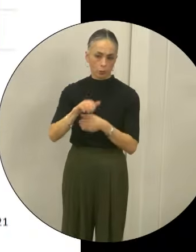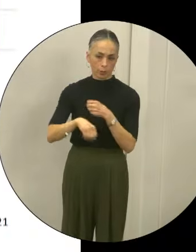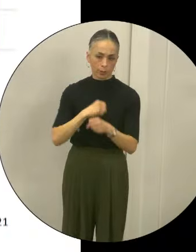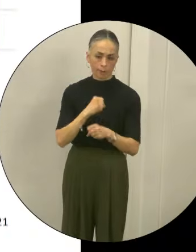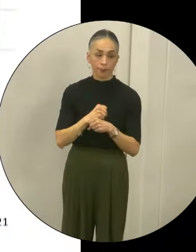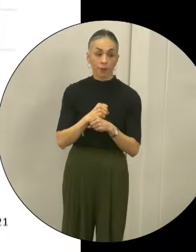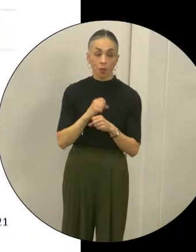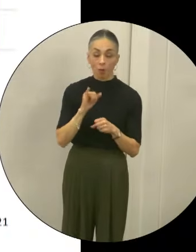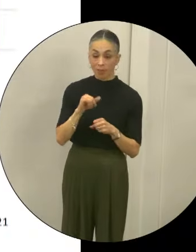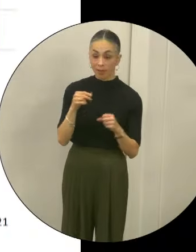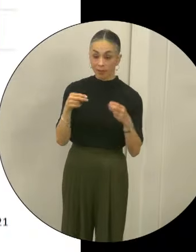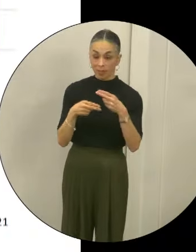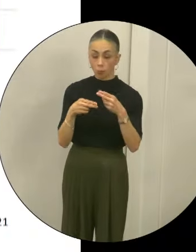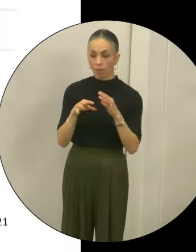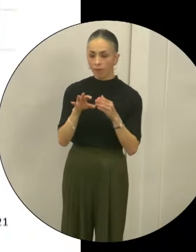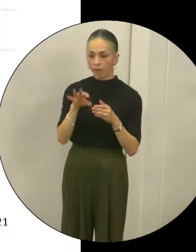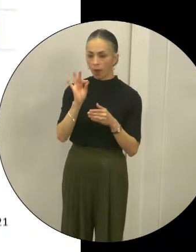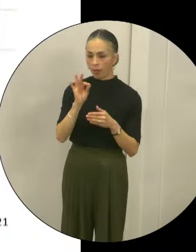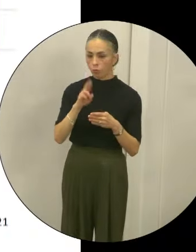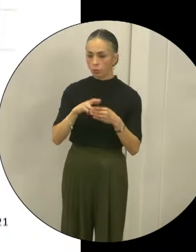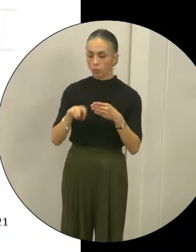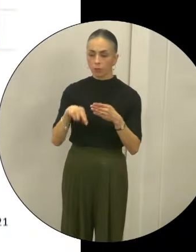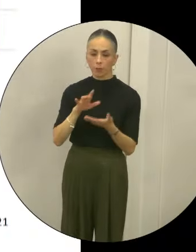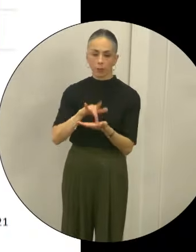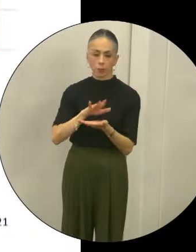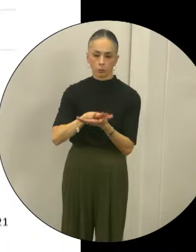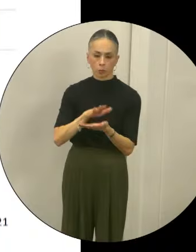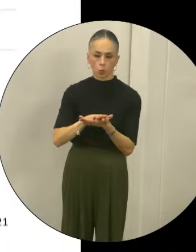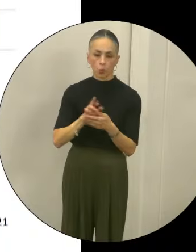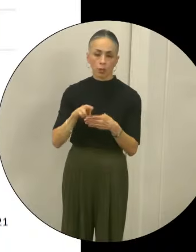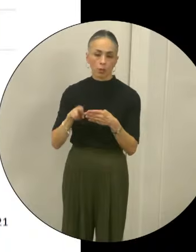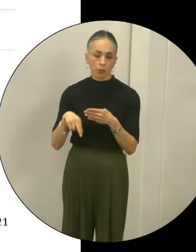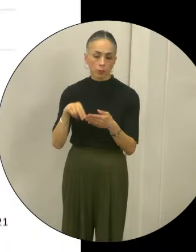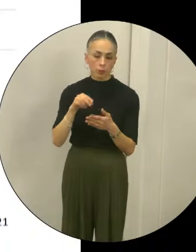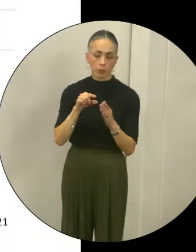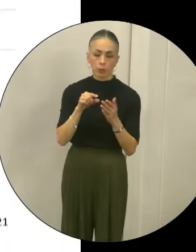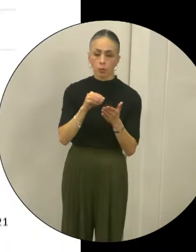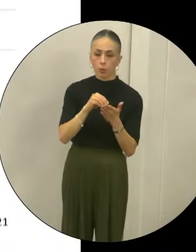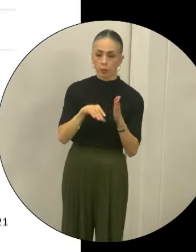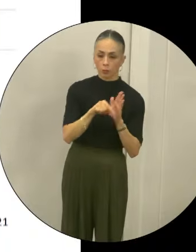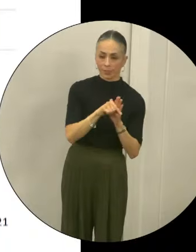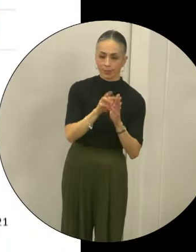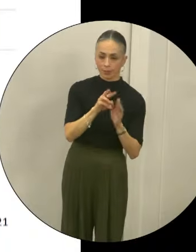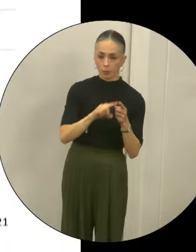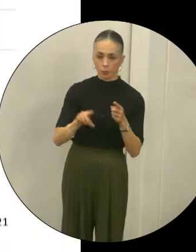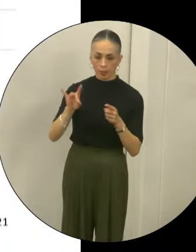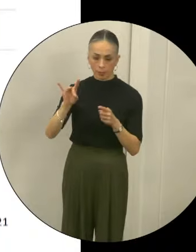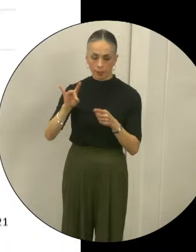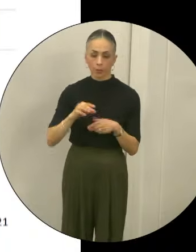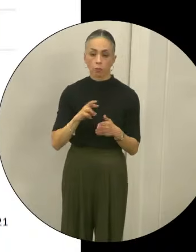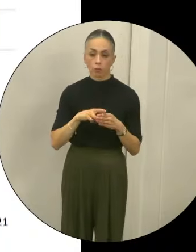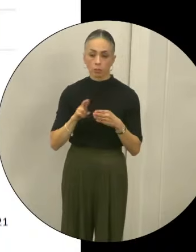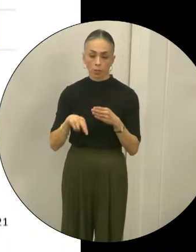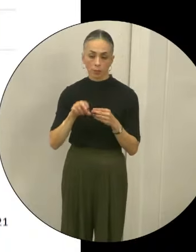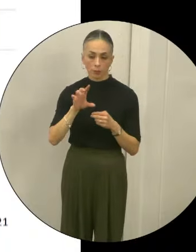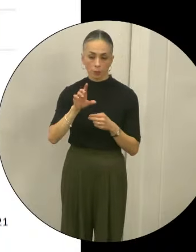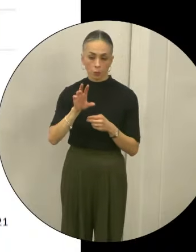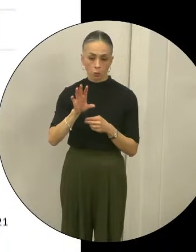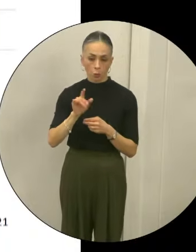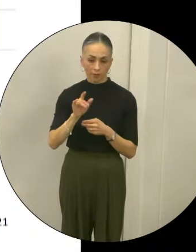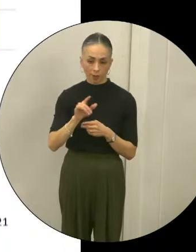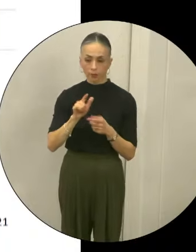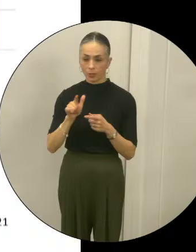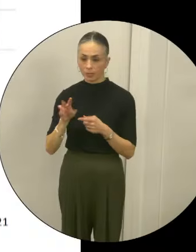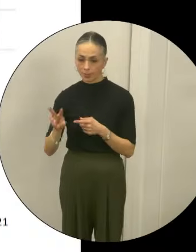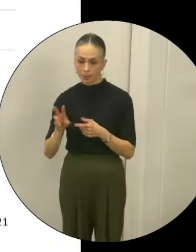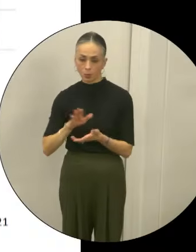On this slide, you'll find the results from our middle schools, which include results from students in grades 6 through 8. The results of the 25-26 school year reveal